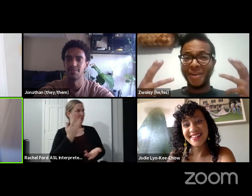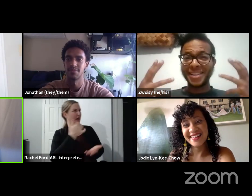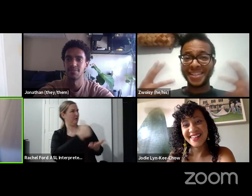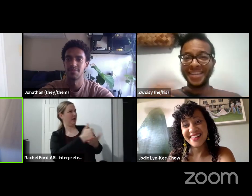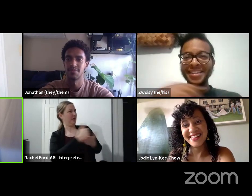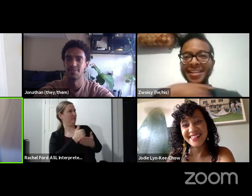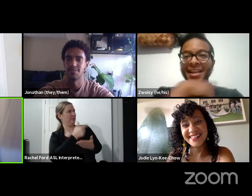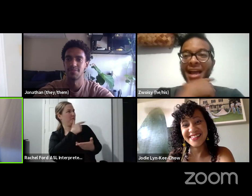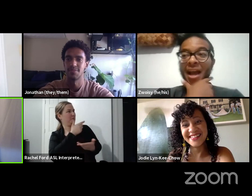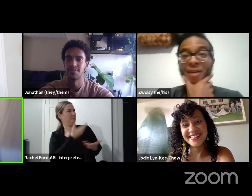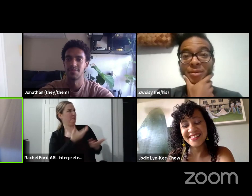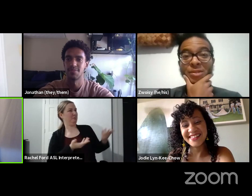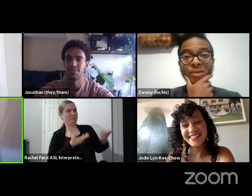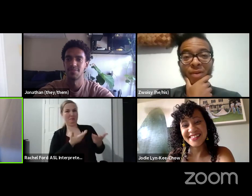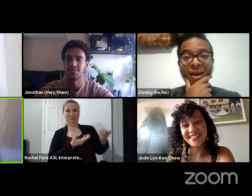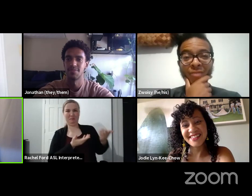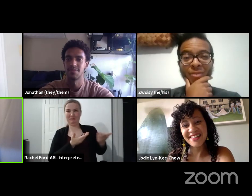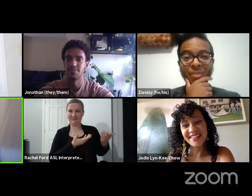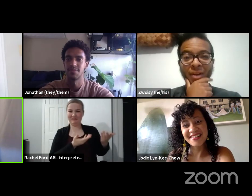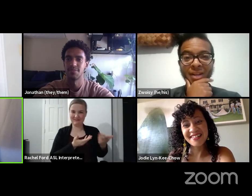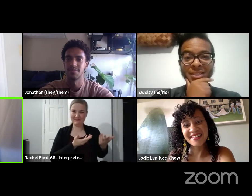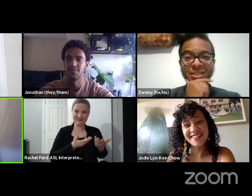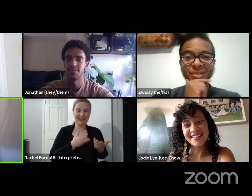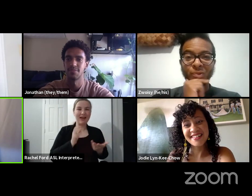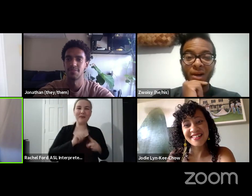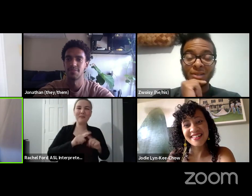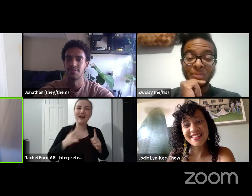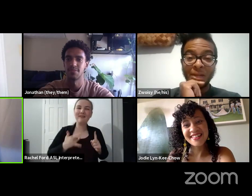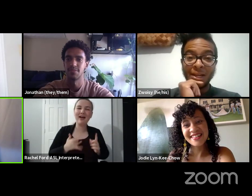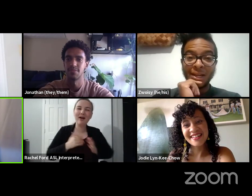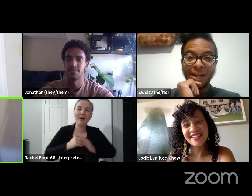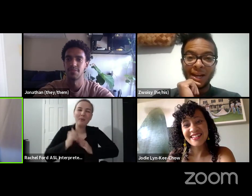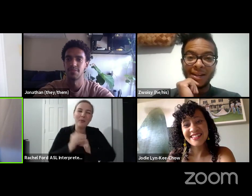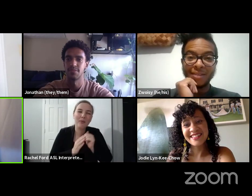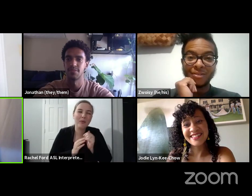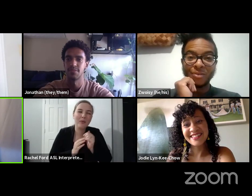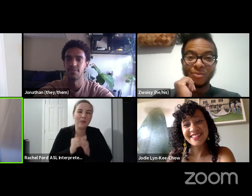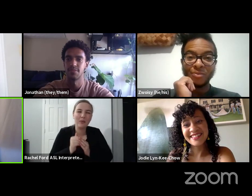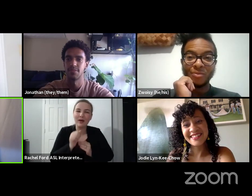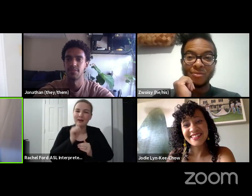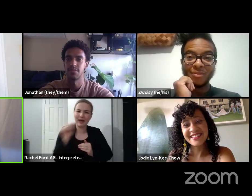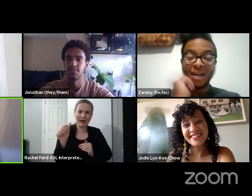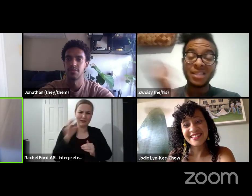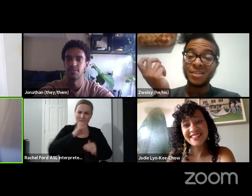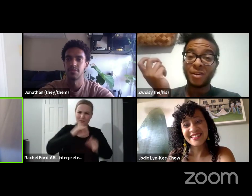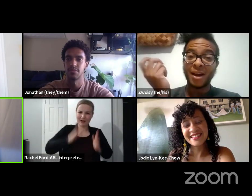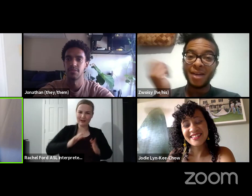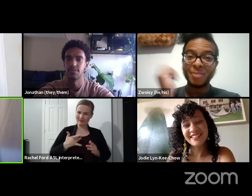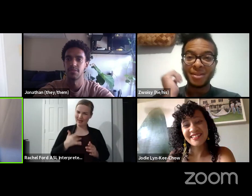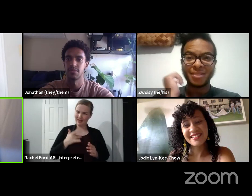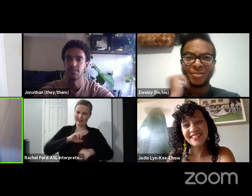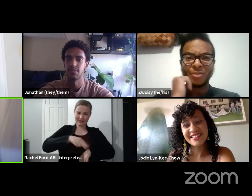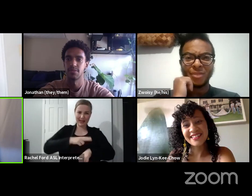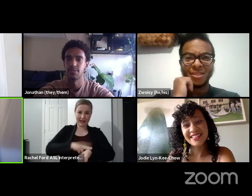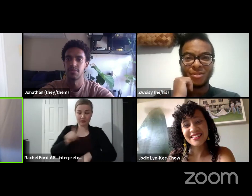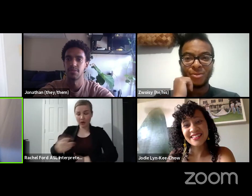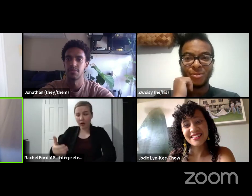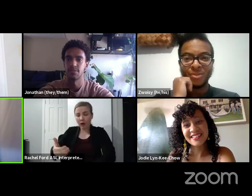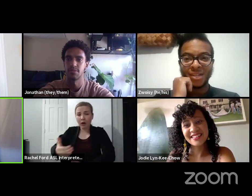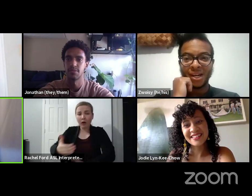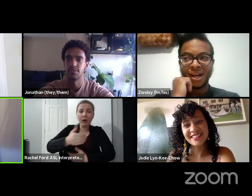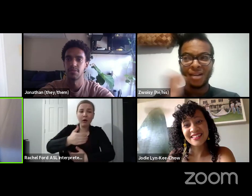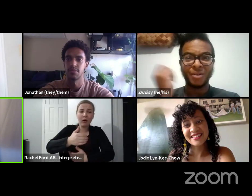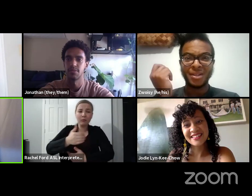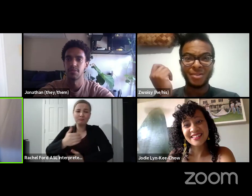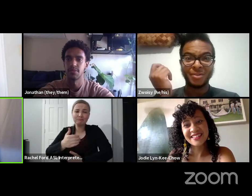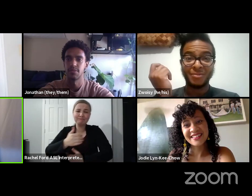who are you, actually? And it was so comfortable, and she just rocked me, and I didn't cry because I felt really